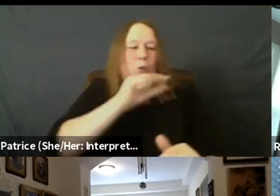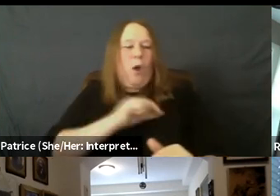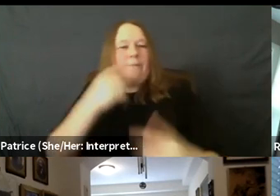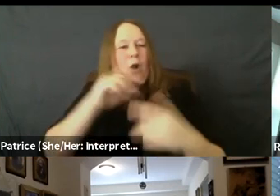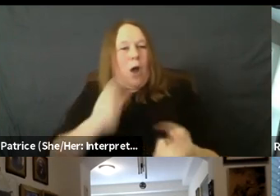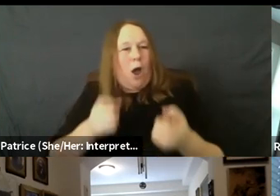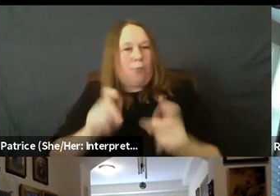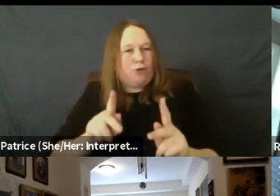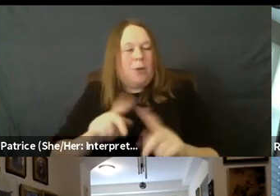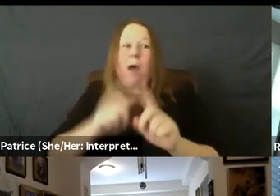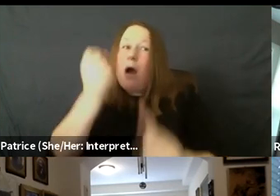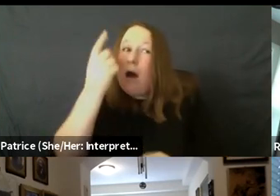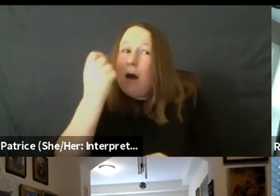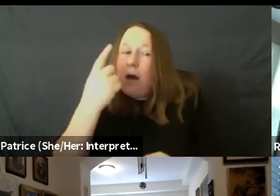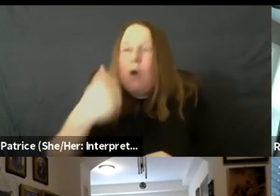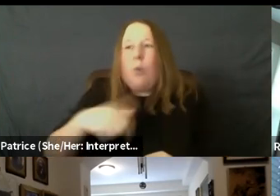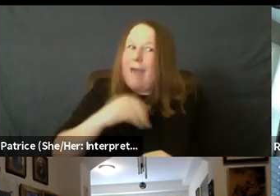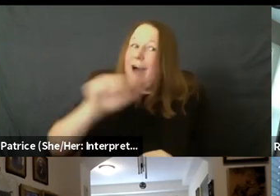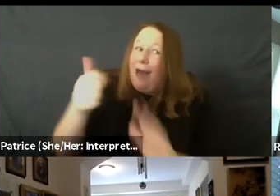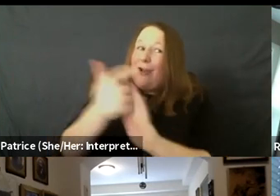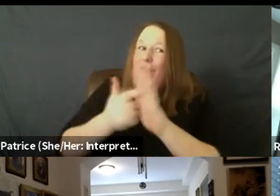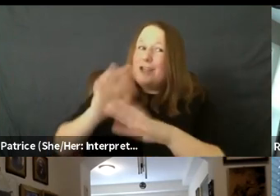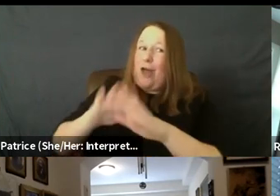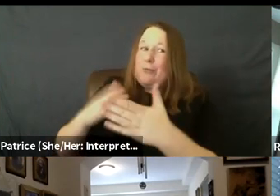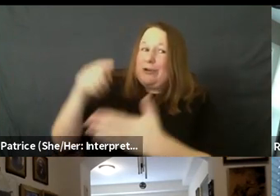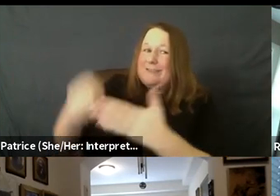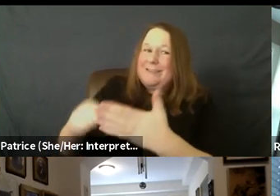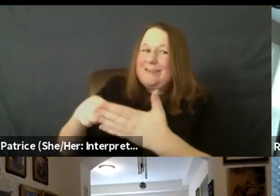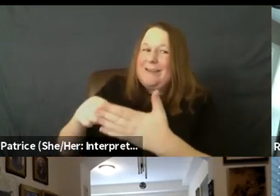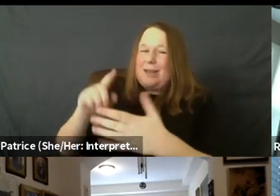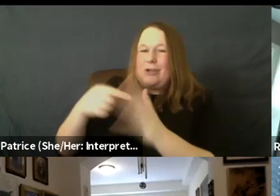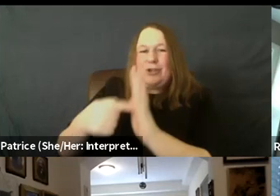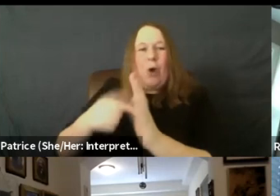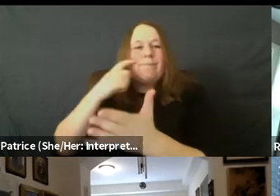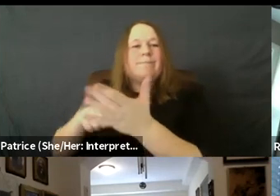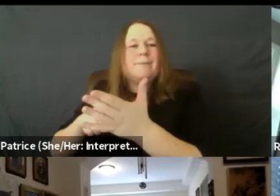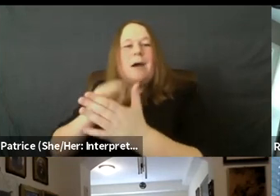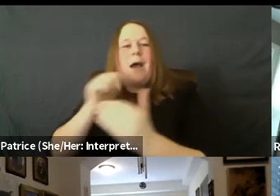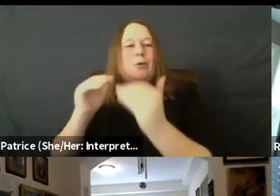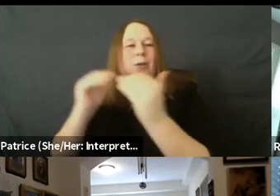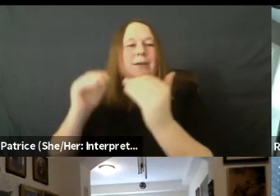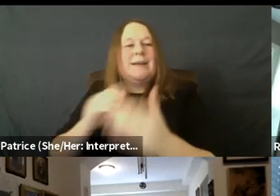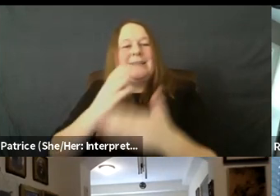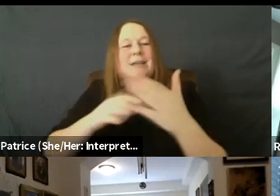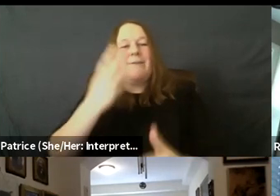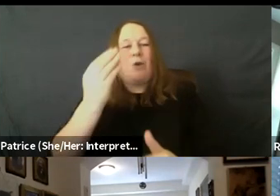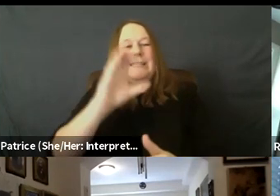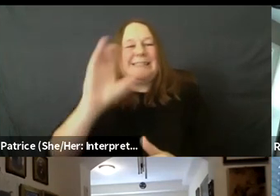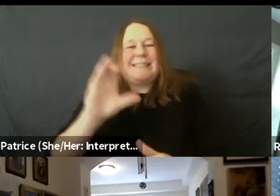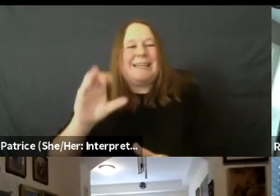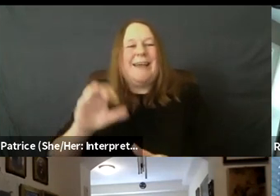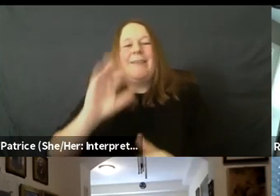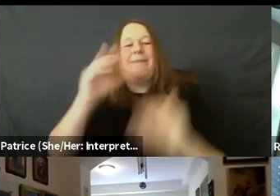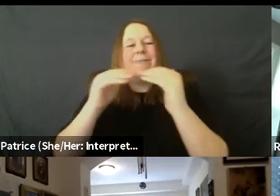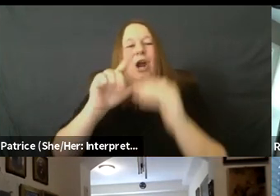opportunity. However, we have other laws on the books that enshrine inequality. Section 14C of the Fair Labor Standards Act that